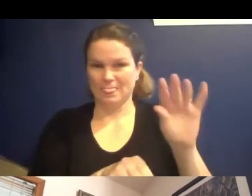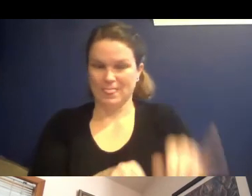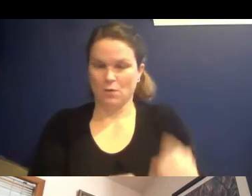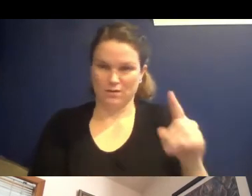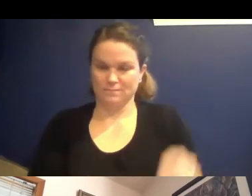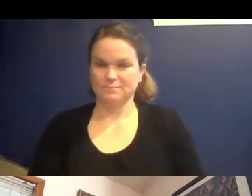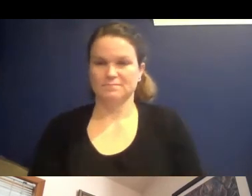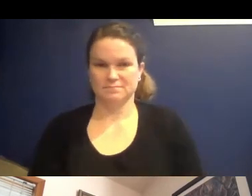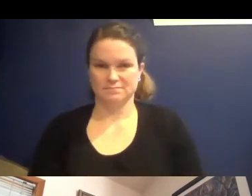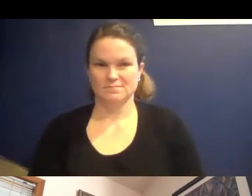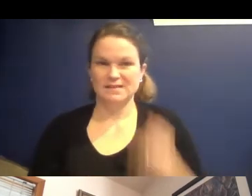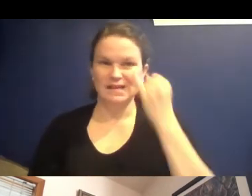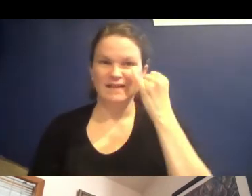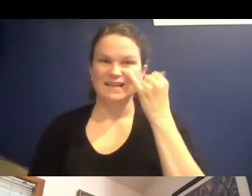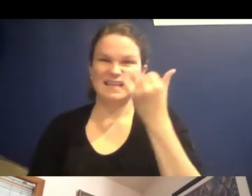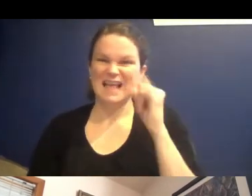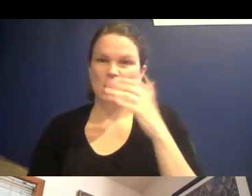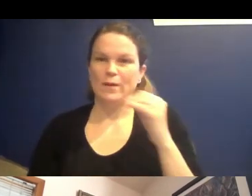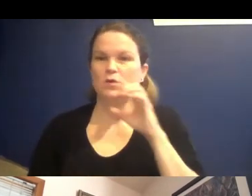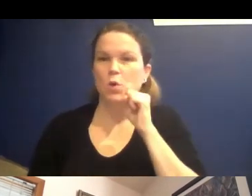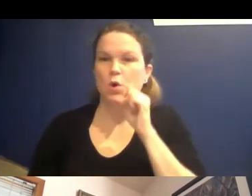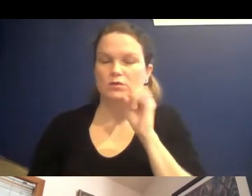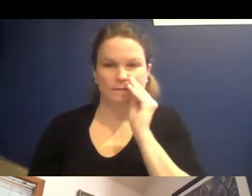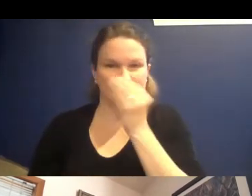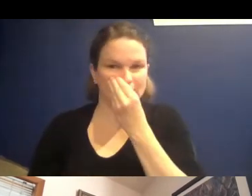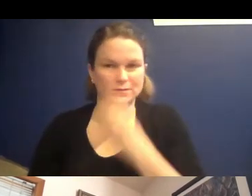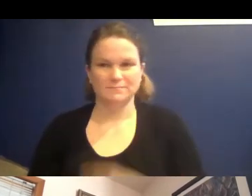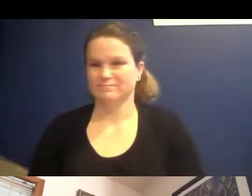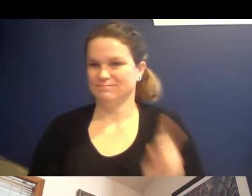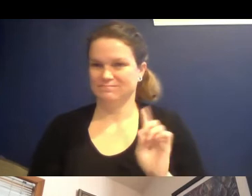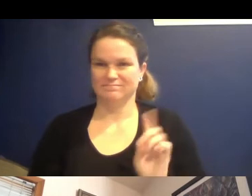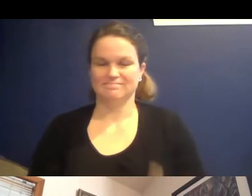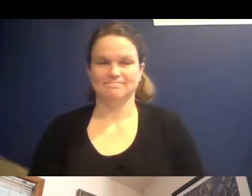that has yellow and orange flowers, tropical milkweed.